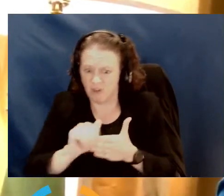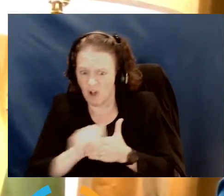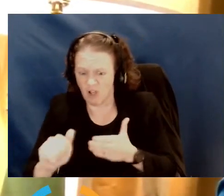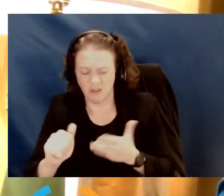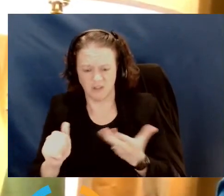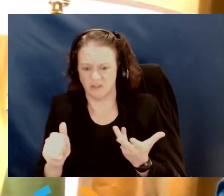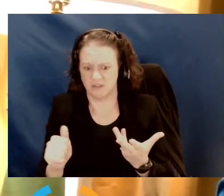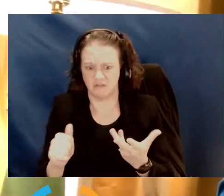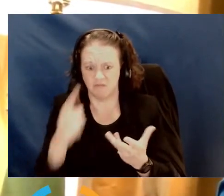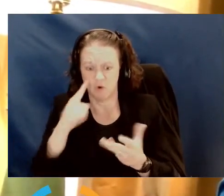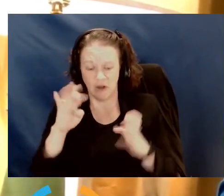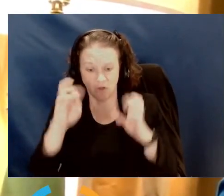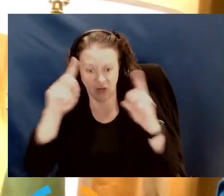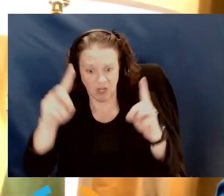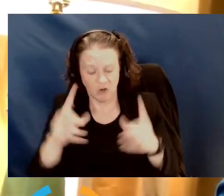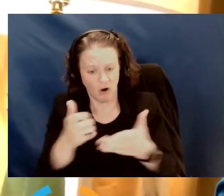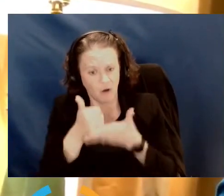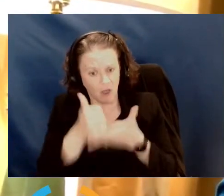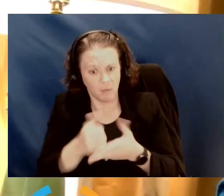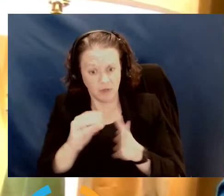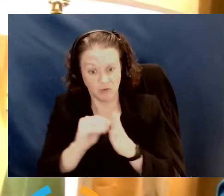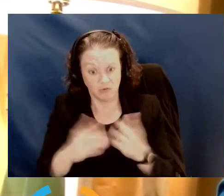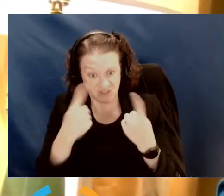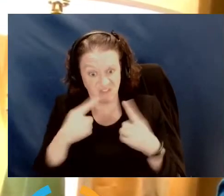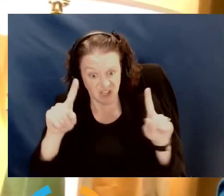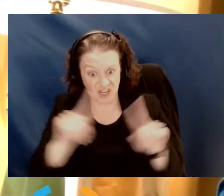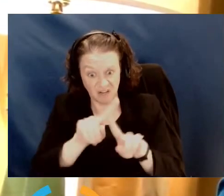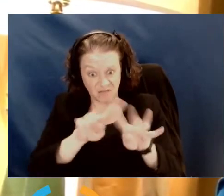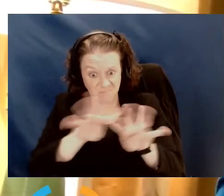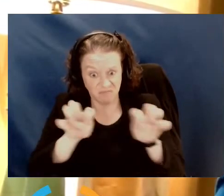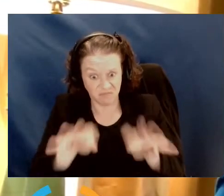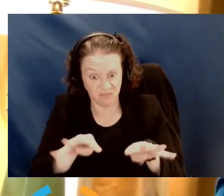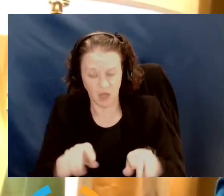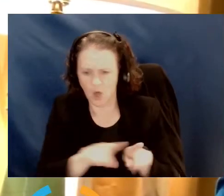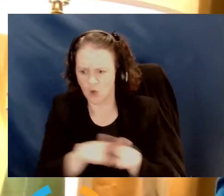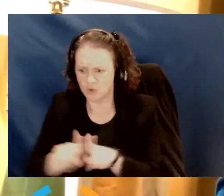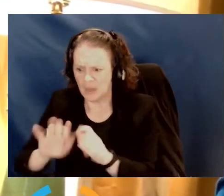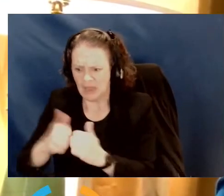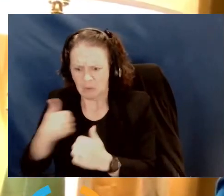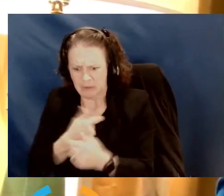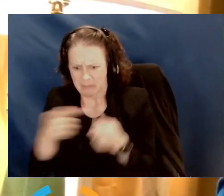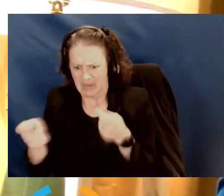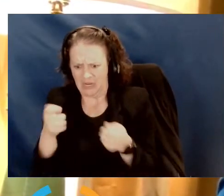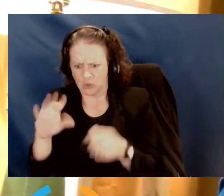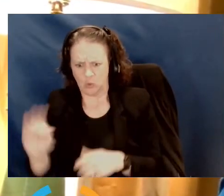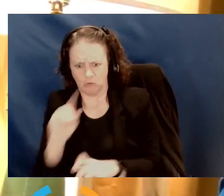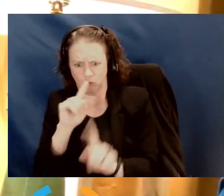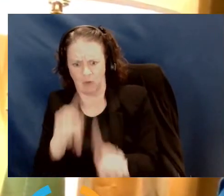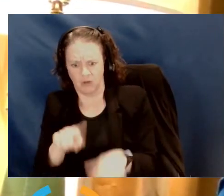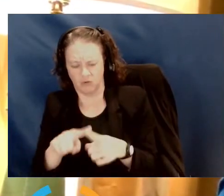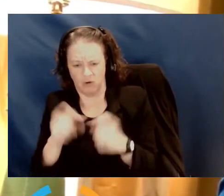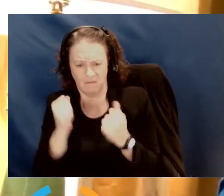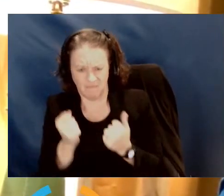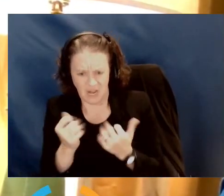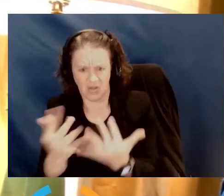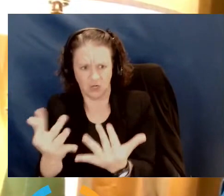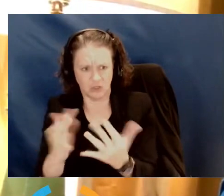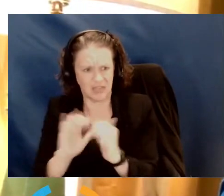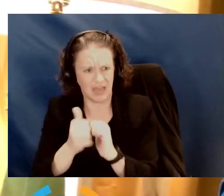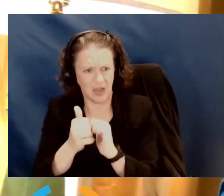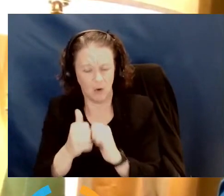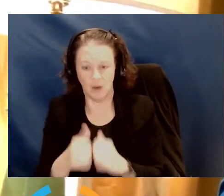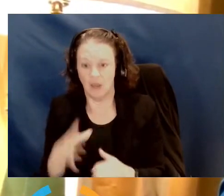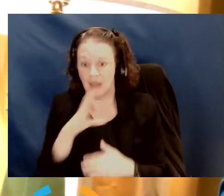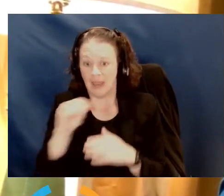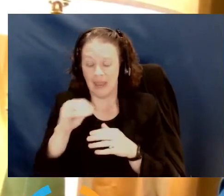Oregon's forest and wildfire response? And with ballots going out soon and thousands of mailboxes having